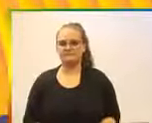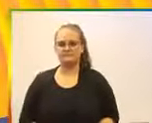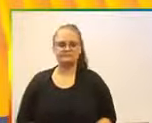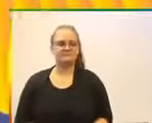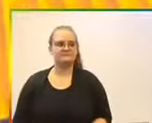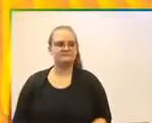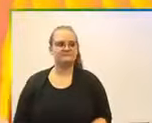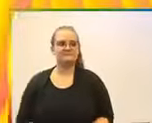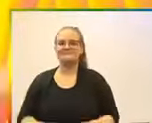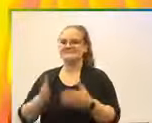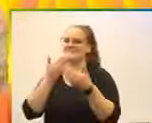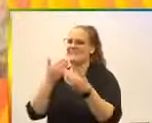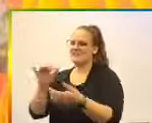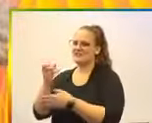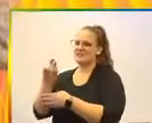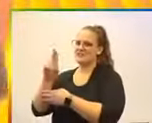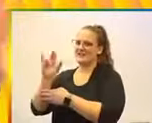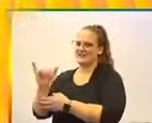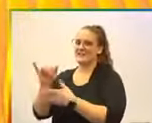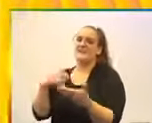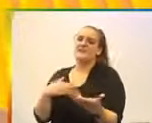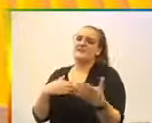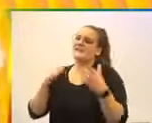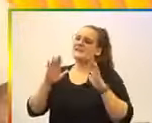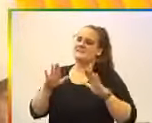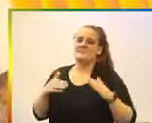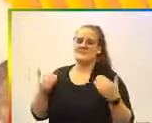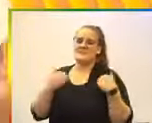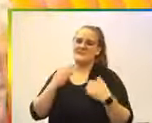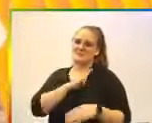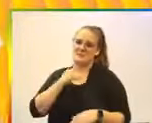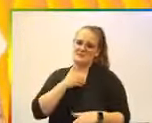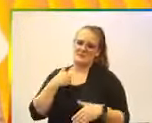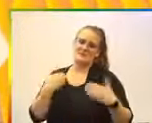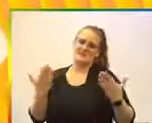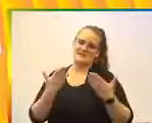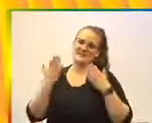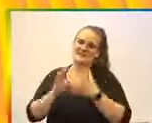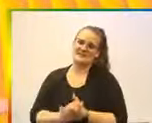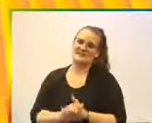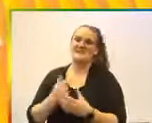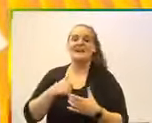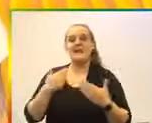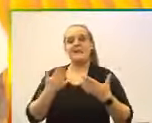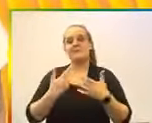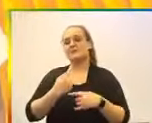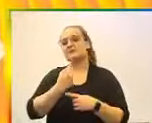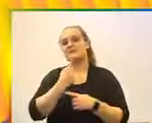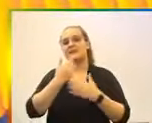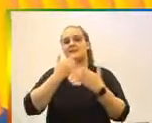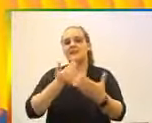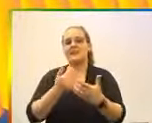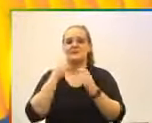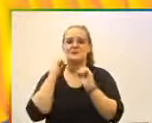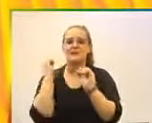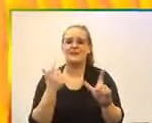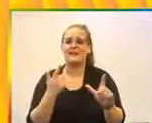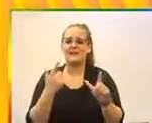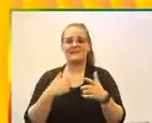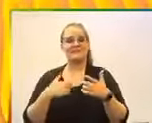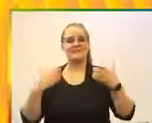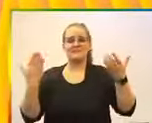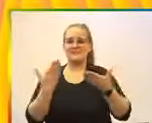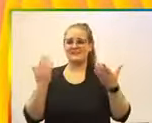Thank you, Jerry. It's so great to have board members here, and I'm just here to say thanks to all of you for being here with